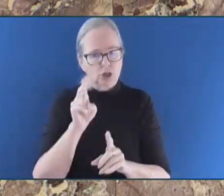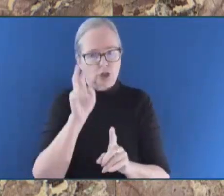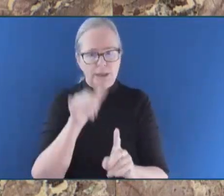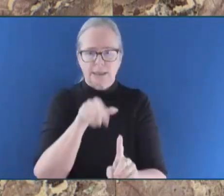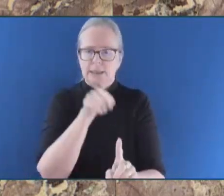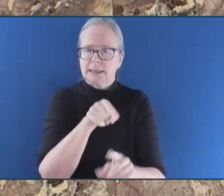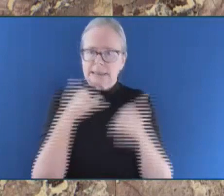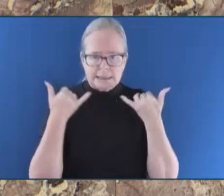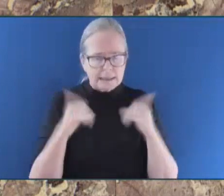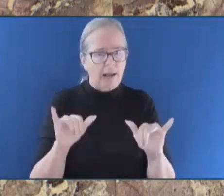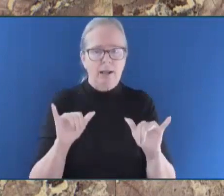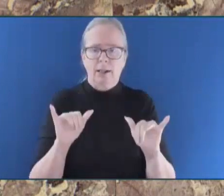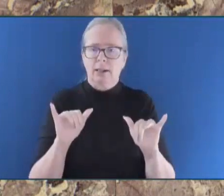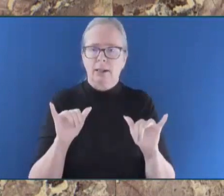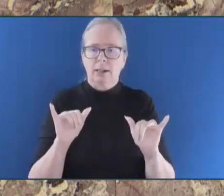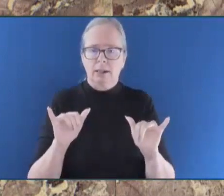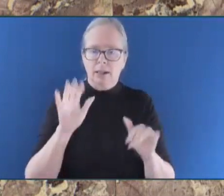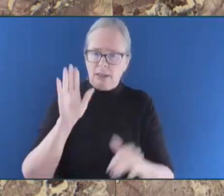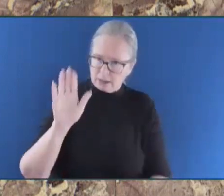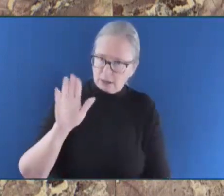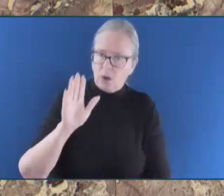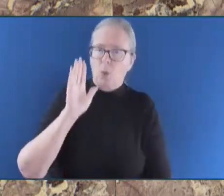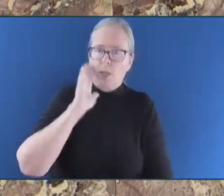his redacted Surrey policing report today?